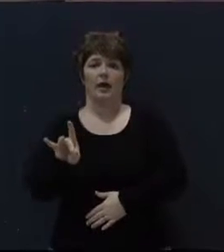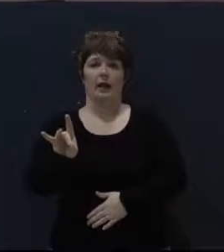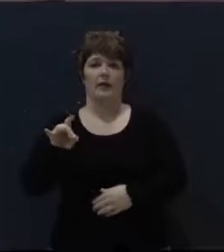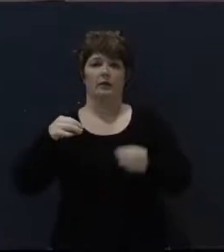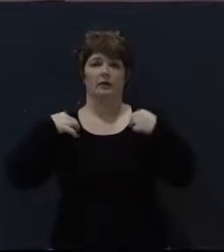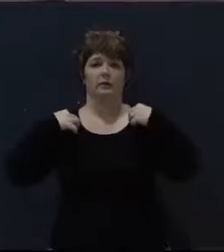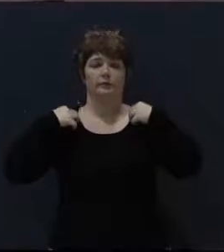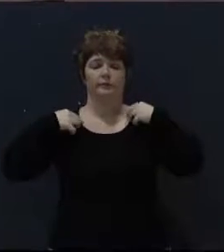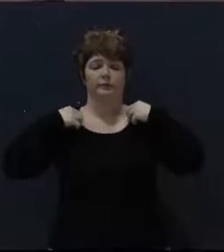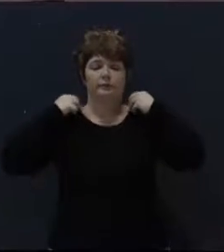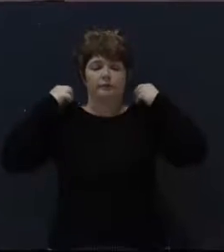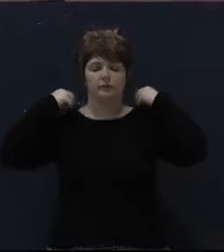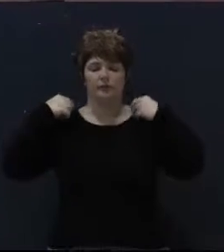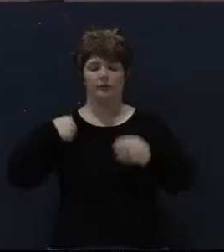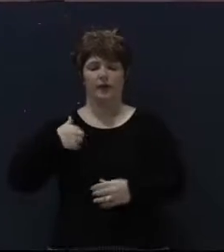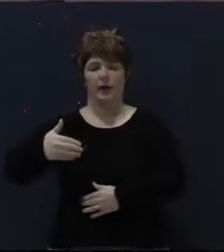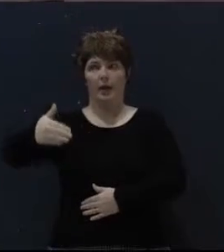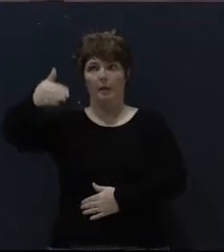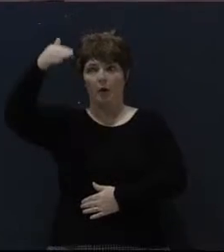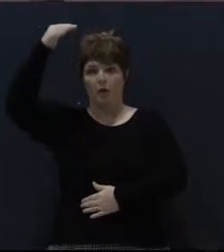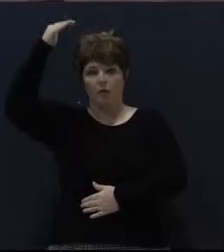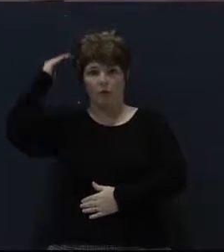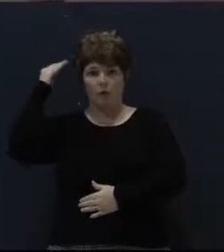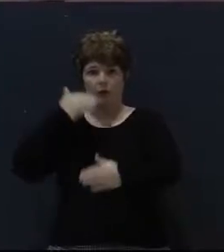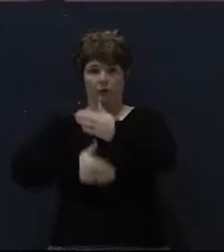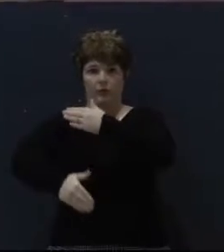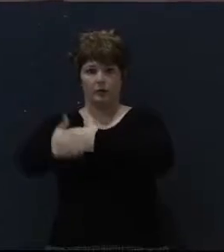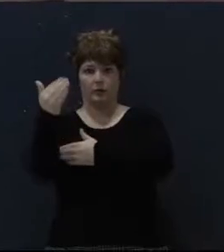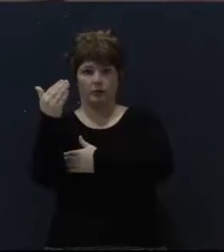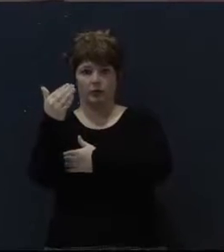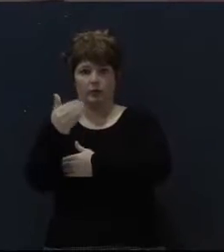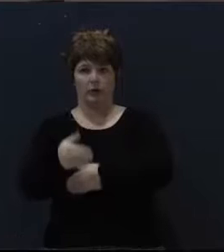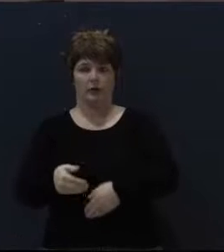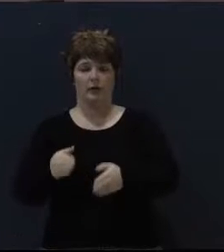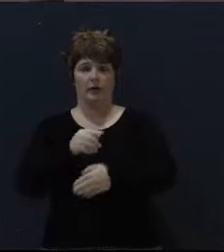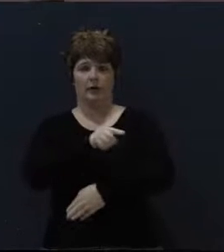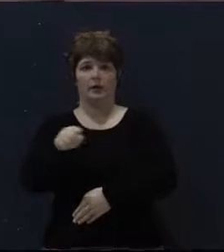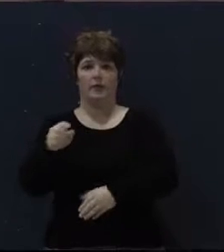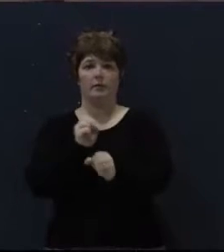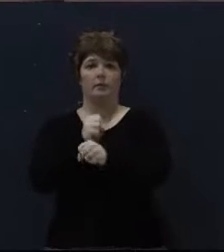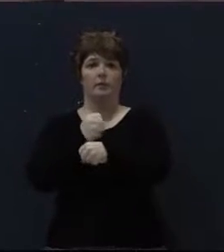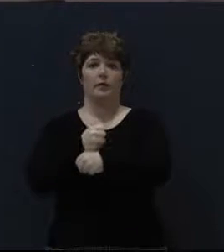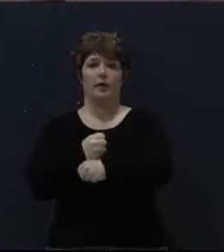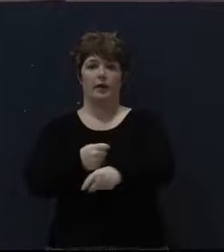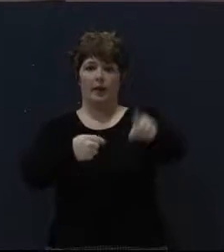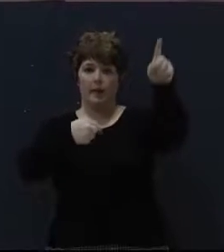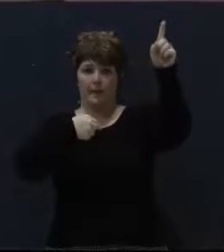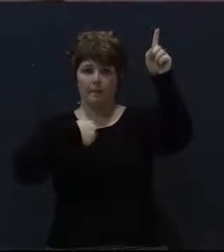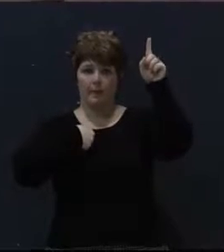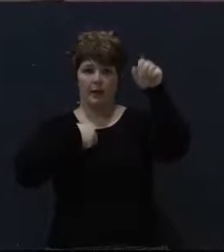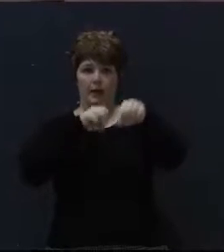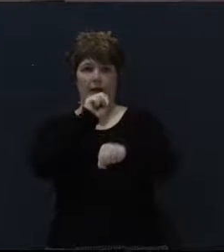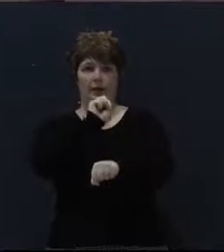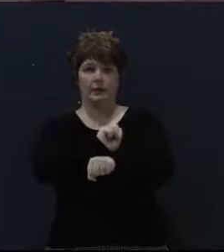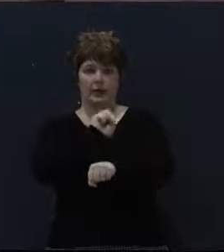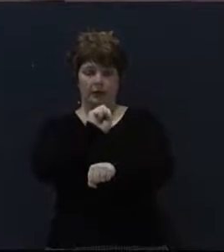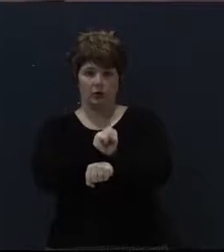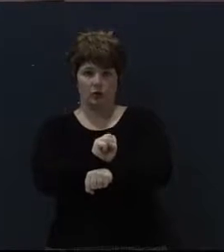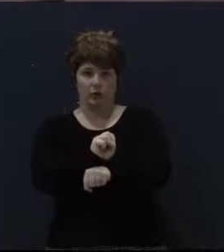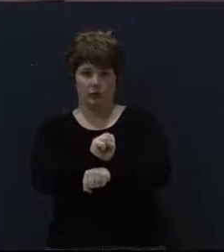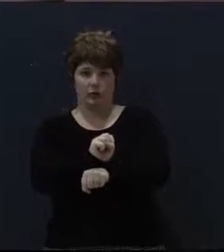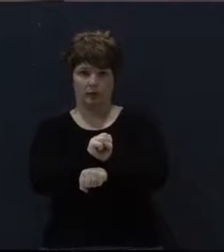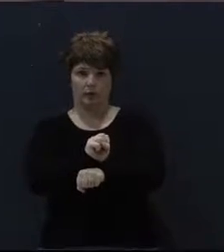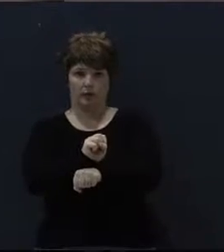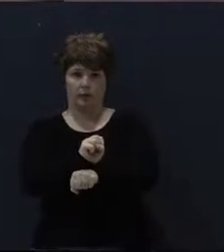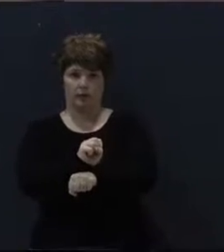Whew, boy, I'm overwhelmed this morning. And let them make me a sanctuary. Here's the theme.